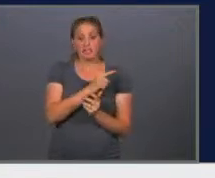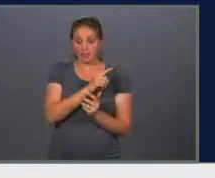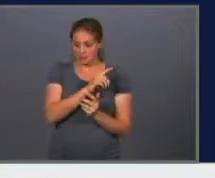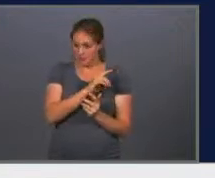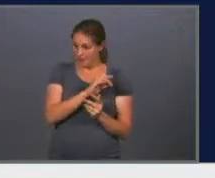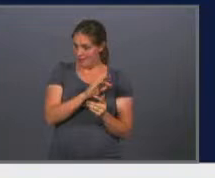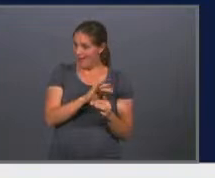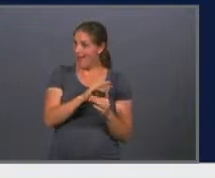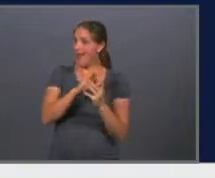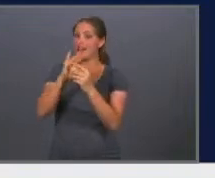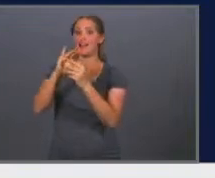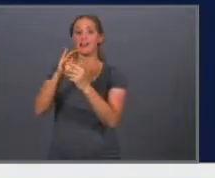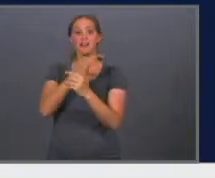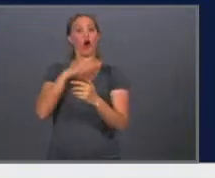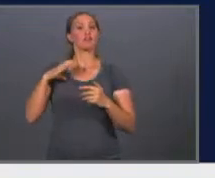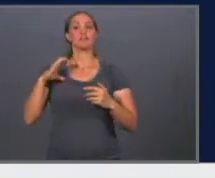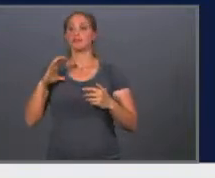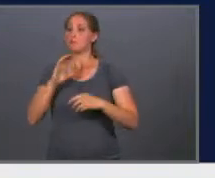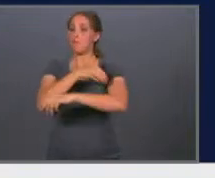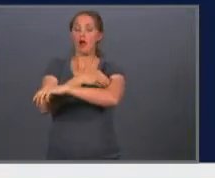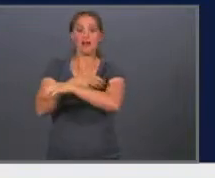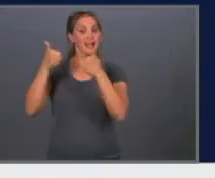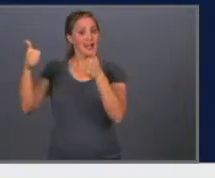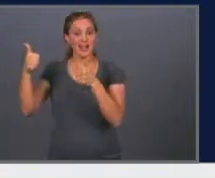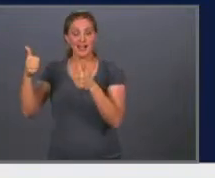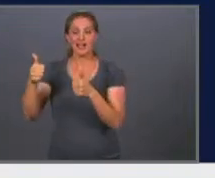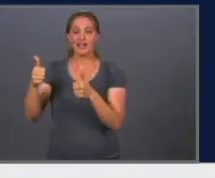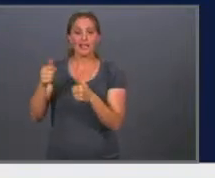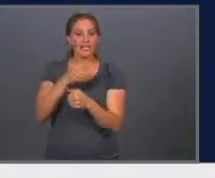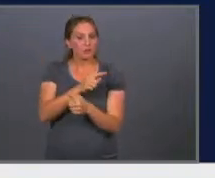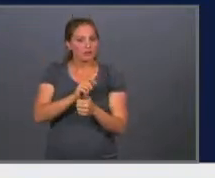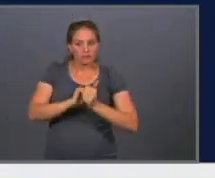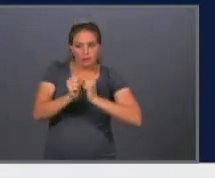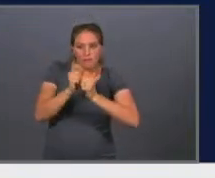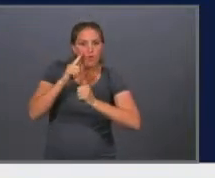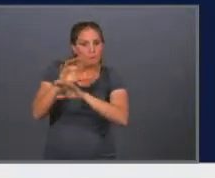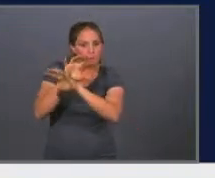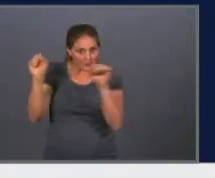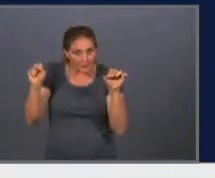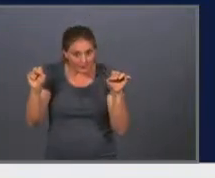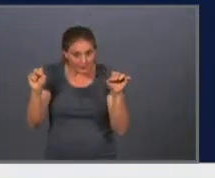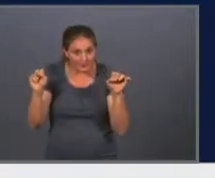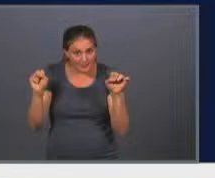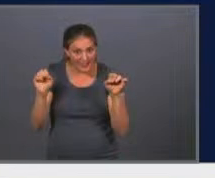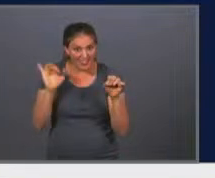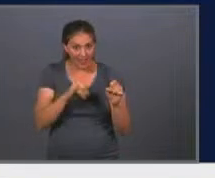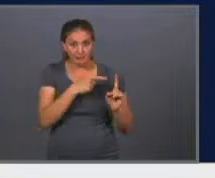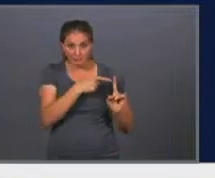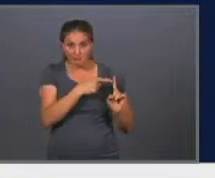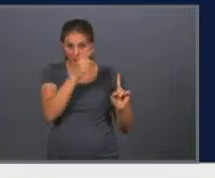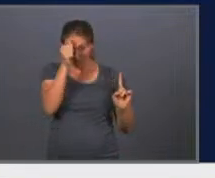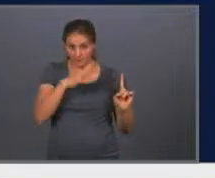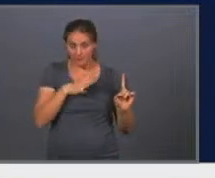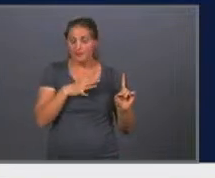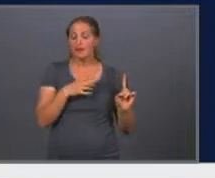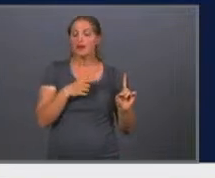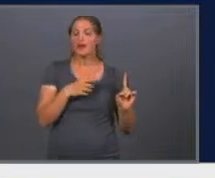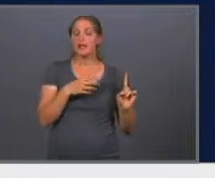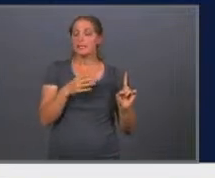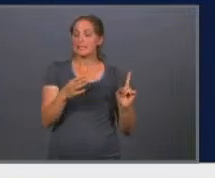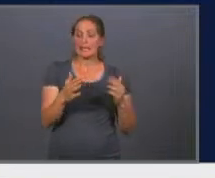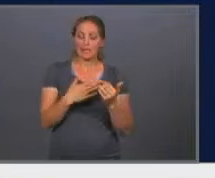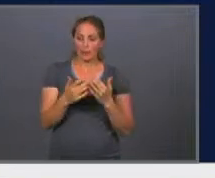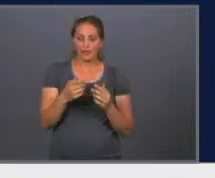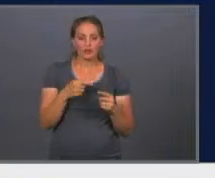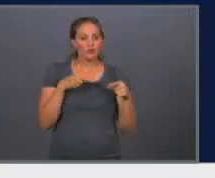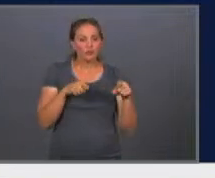power. He was actually in line for the presidency. And anyway, during